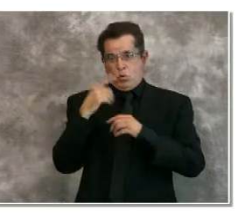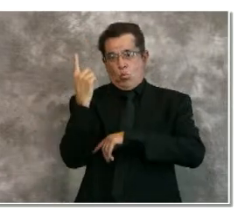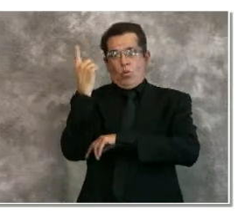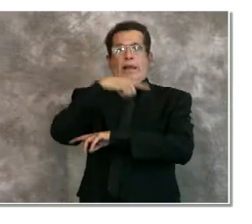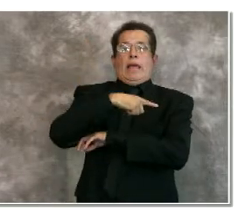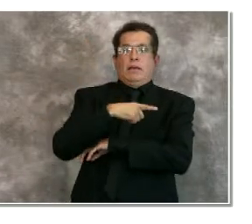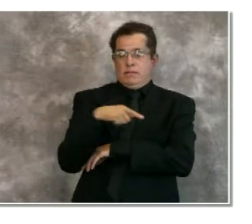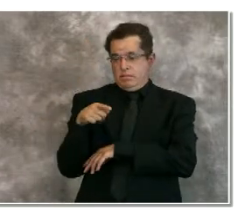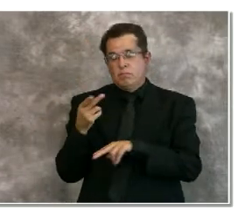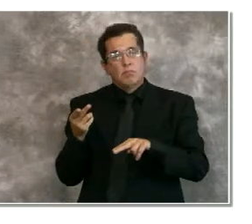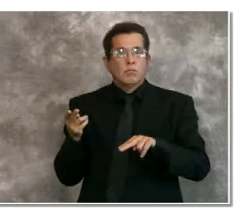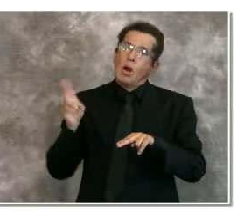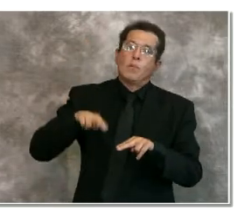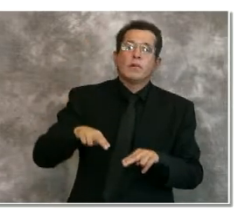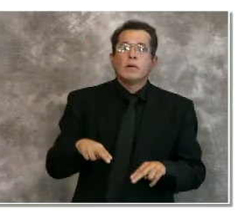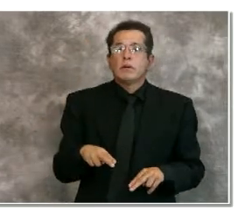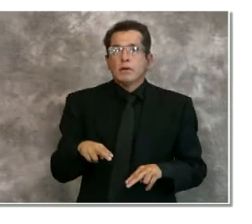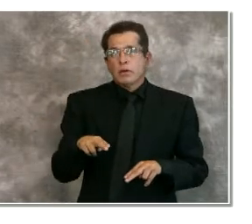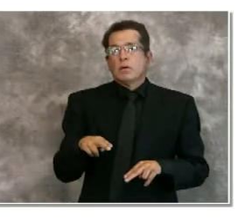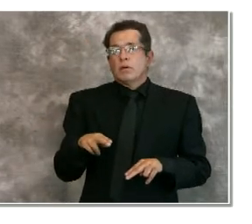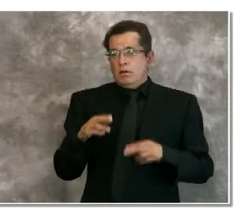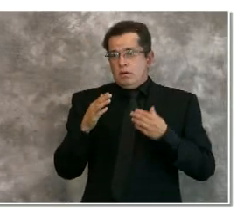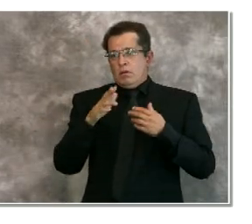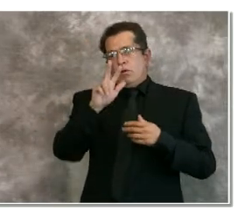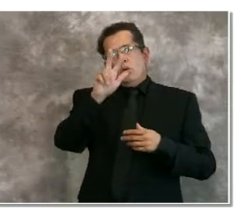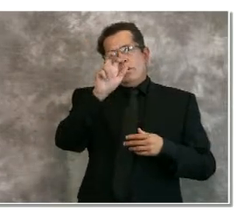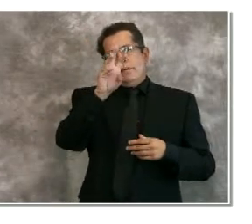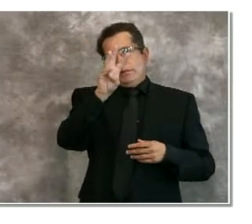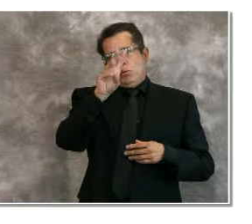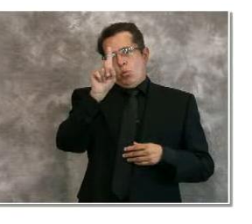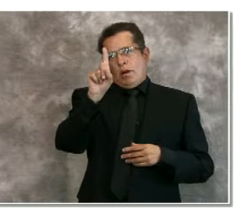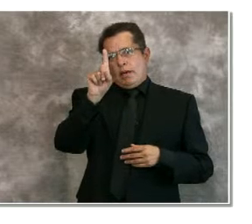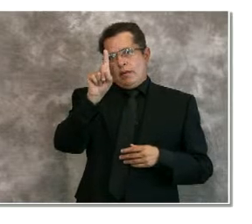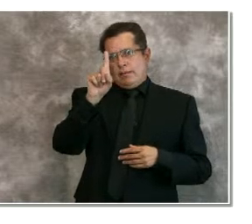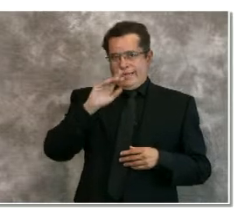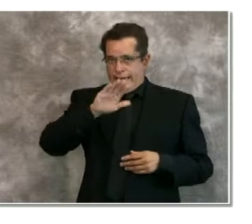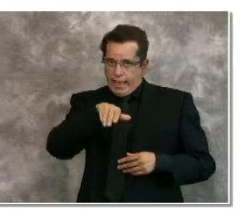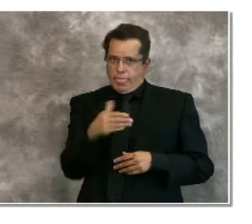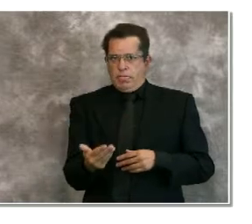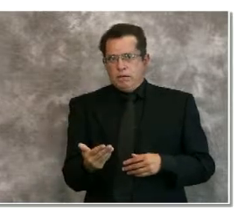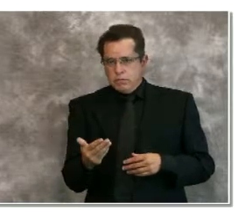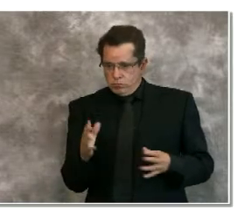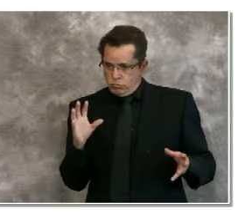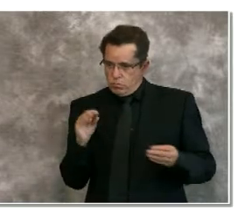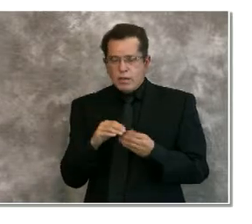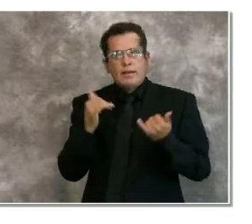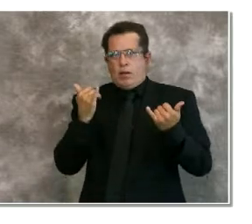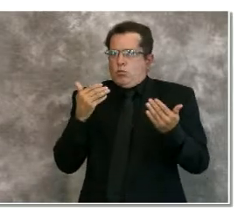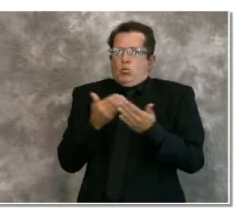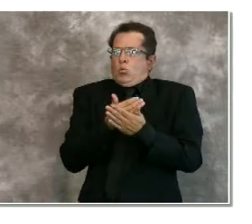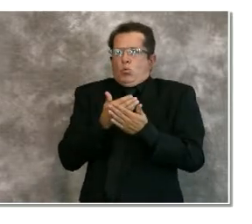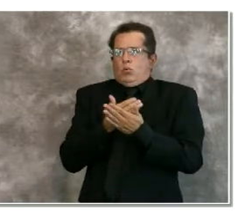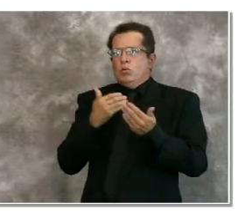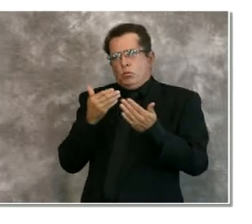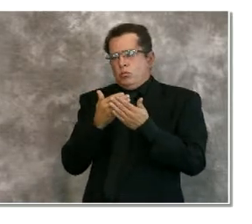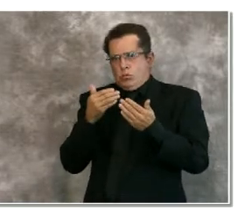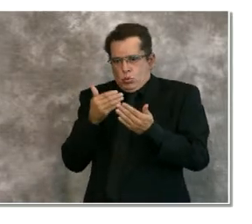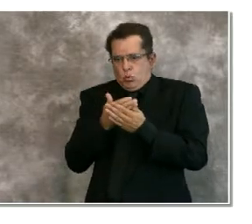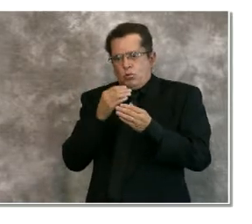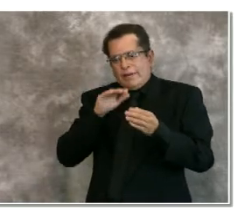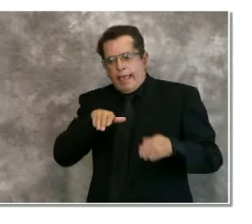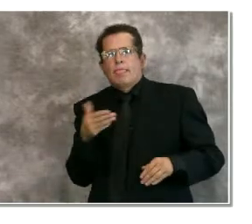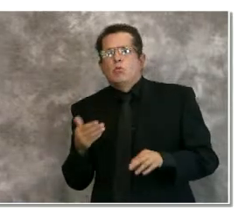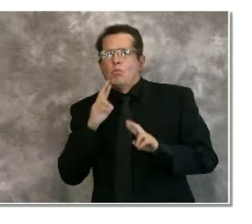one day reported to date. This includes 361 deaths. There were no new deaths reported since